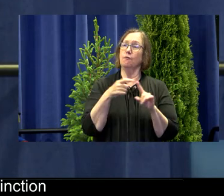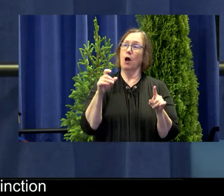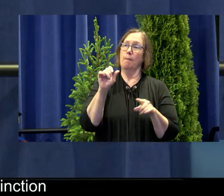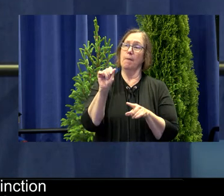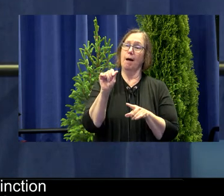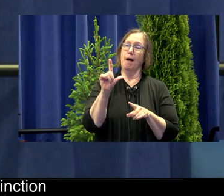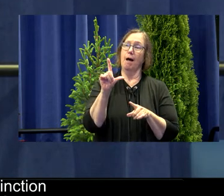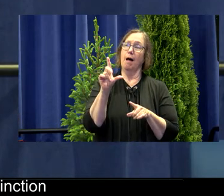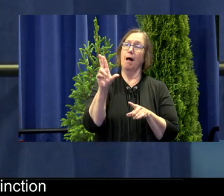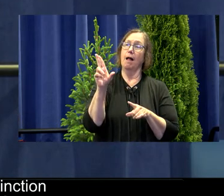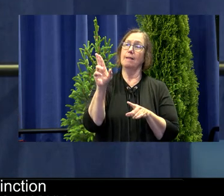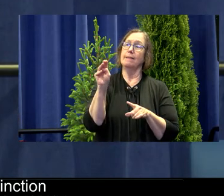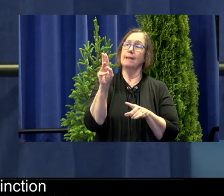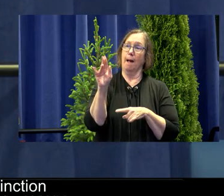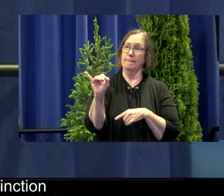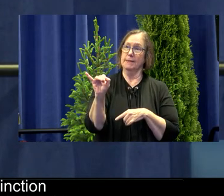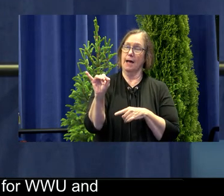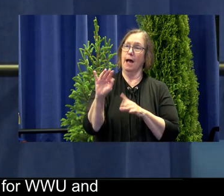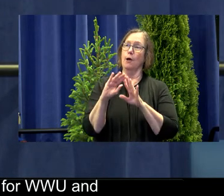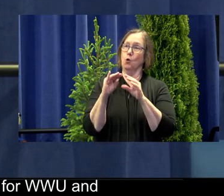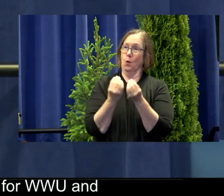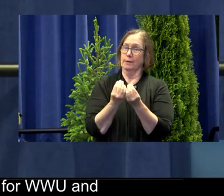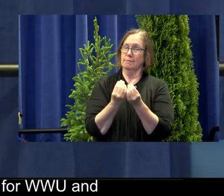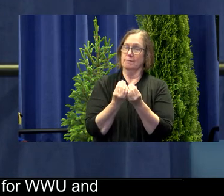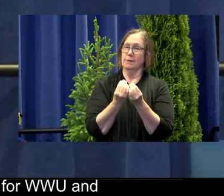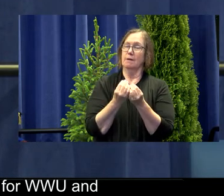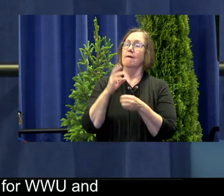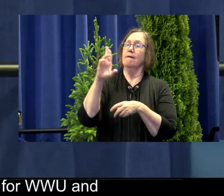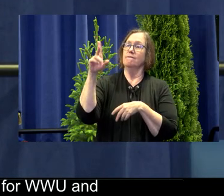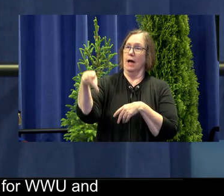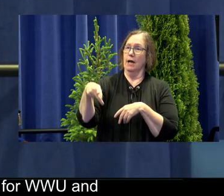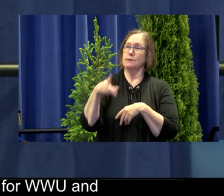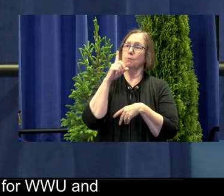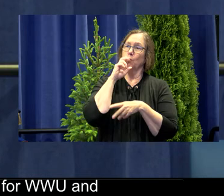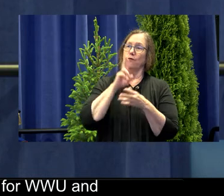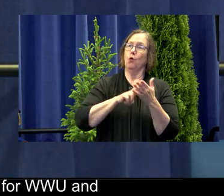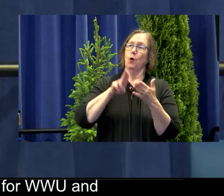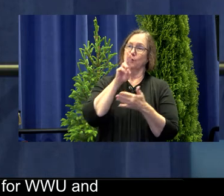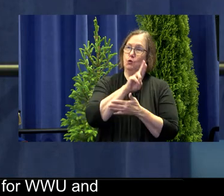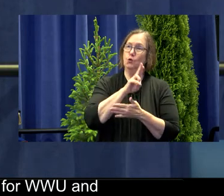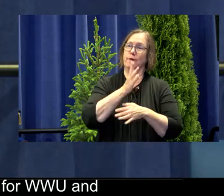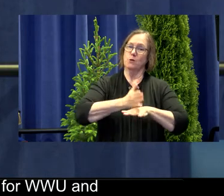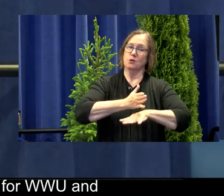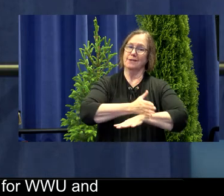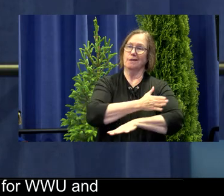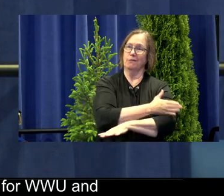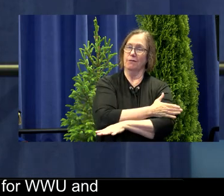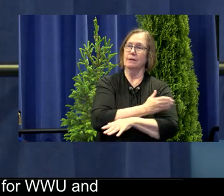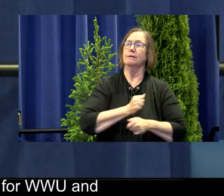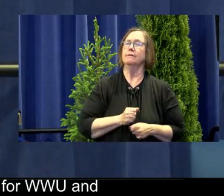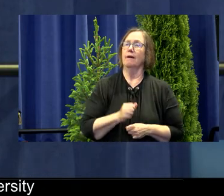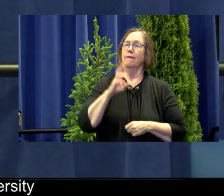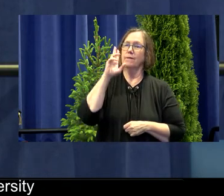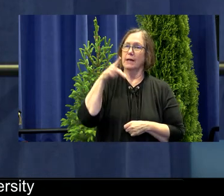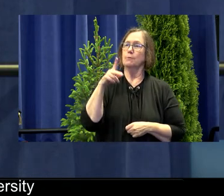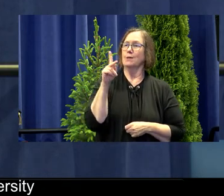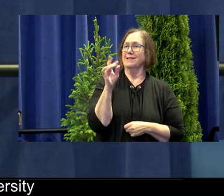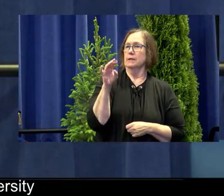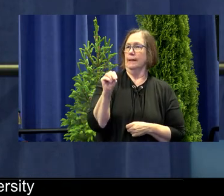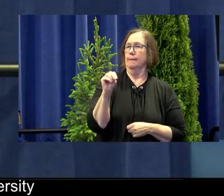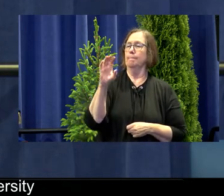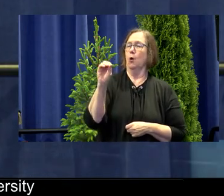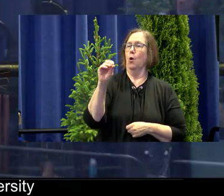Alumni is the CEO of the Foundation and Vice President for University Advancement, Vice President Kim O'Neill.